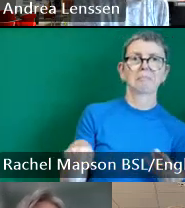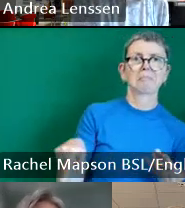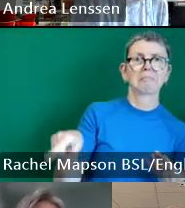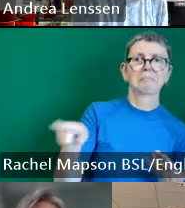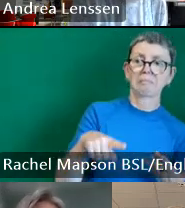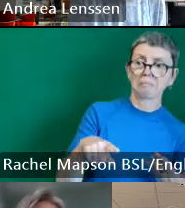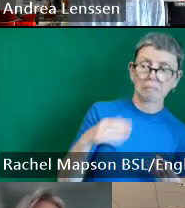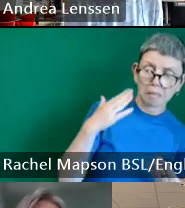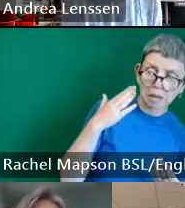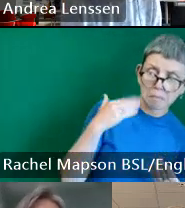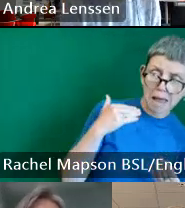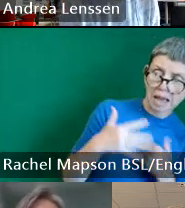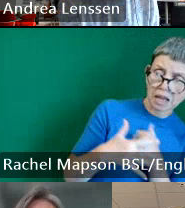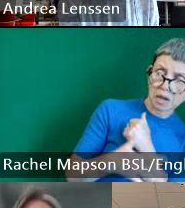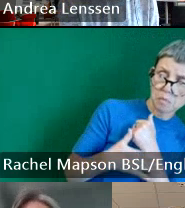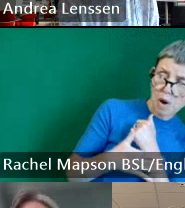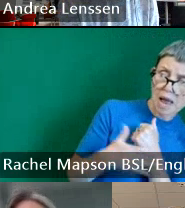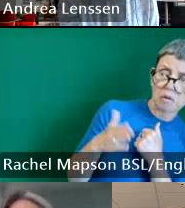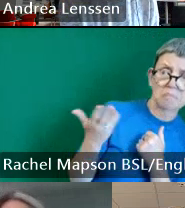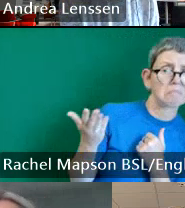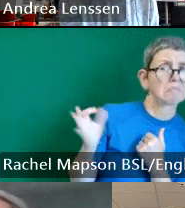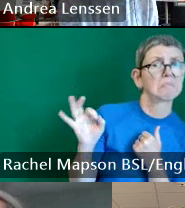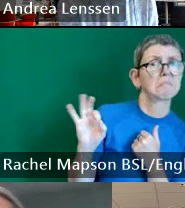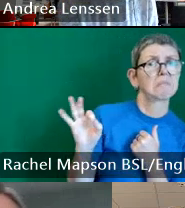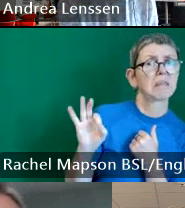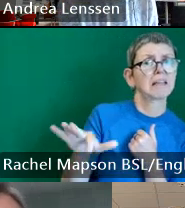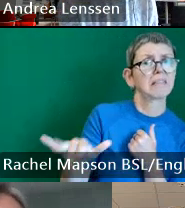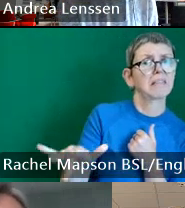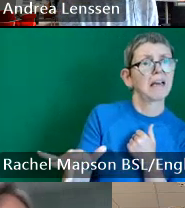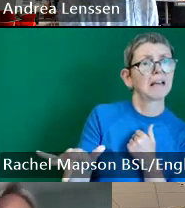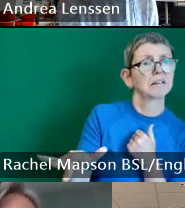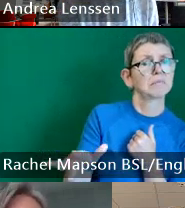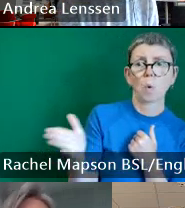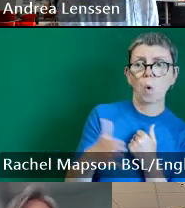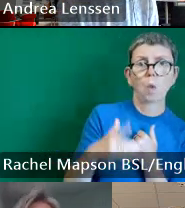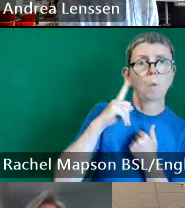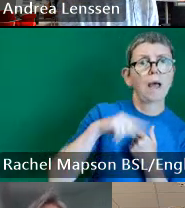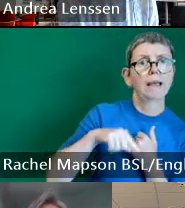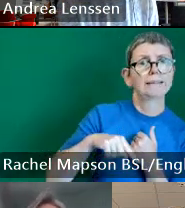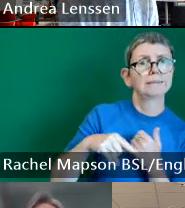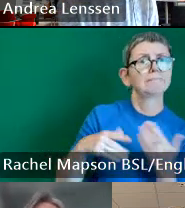Black or brown families that live in this space. This happens on purpose, right?